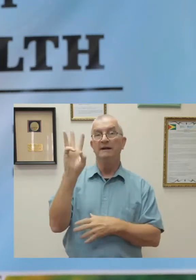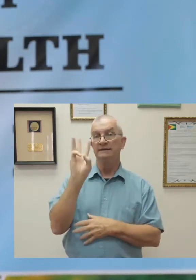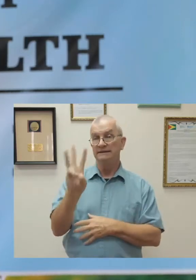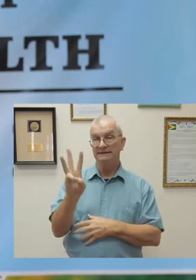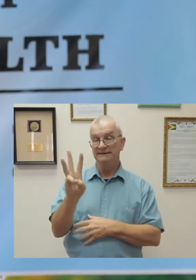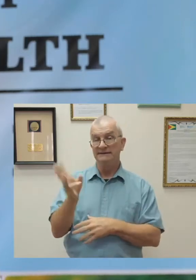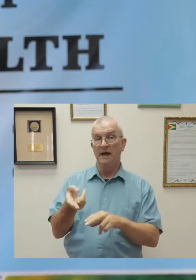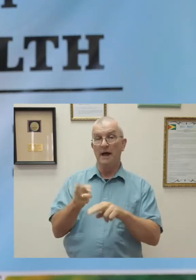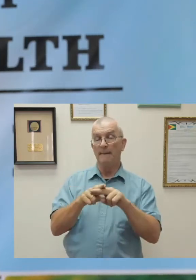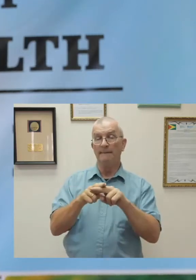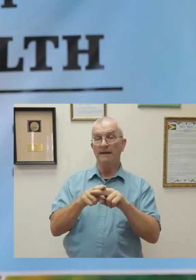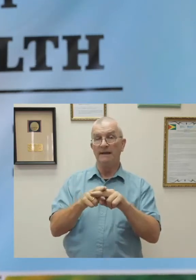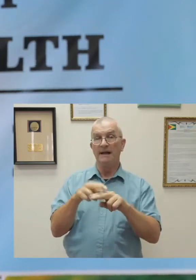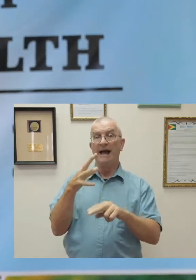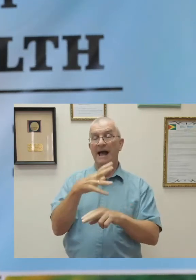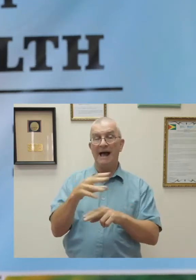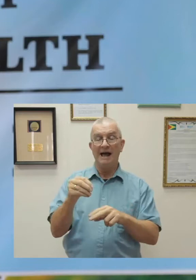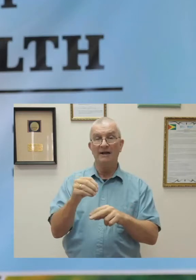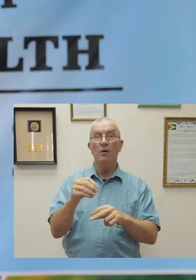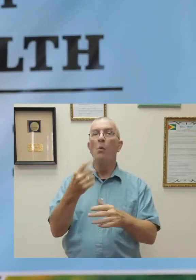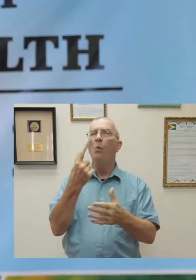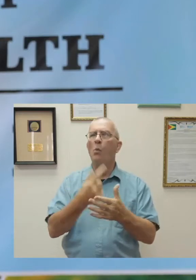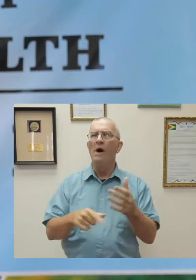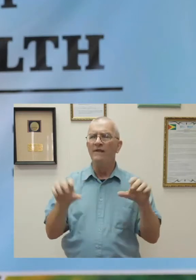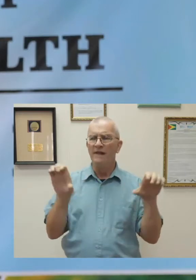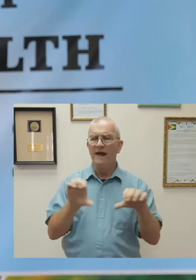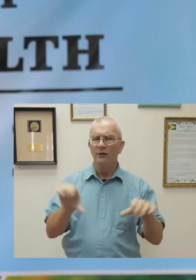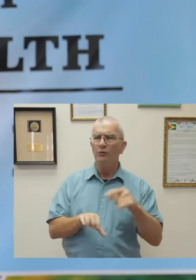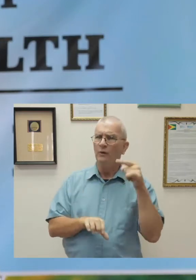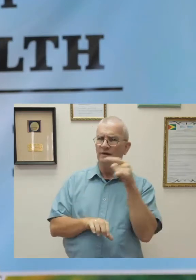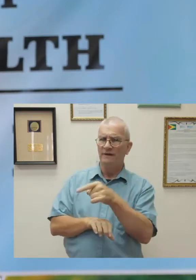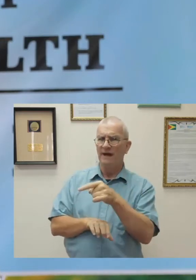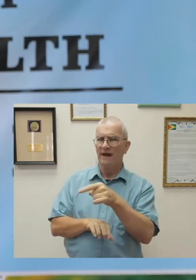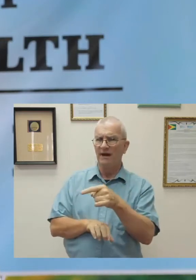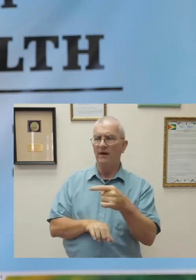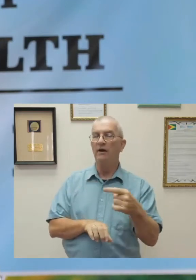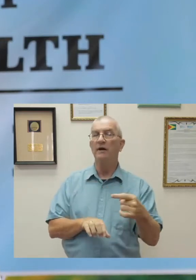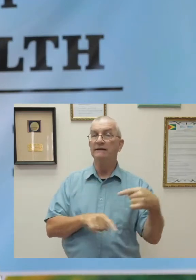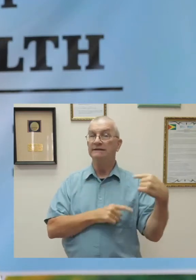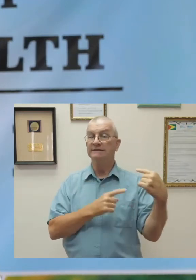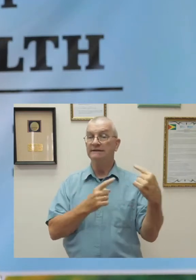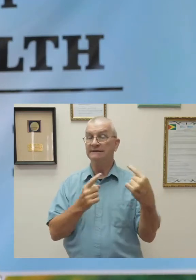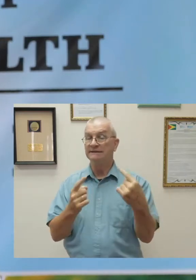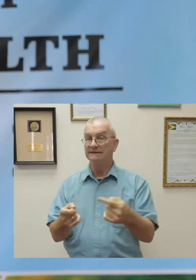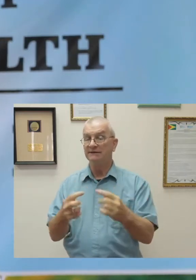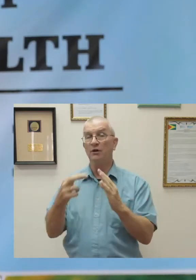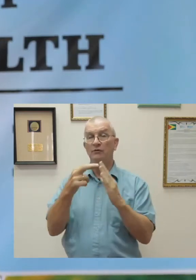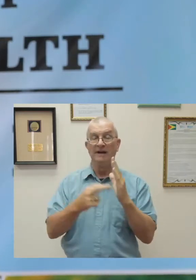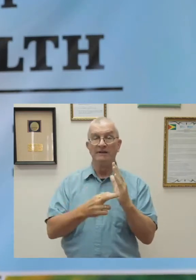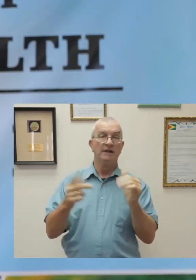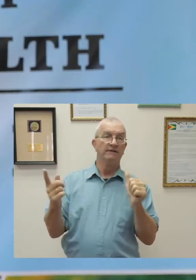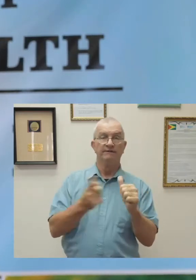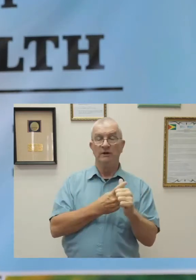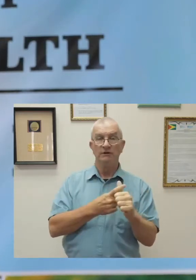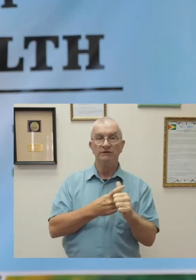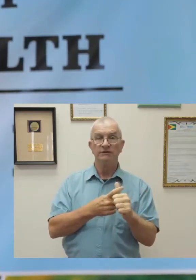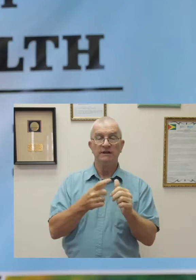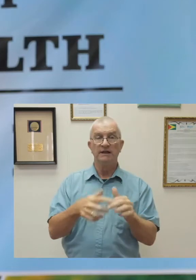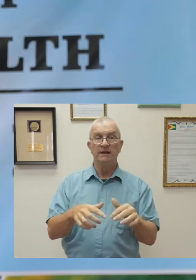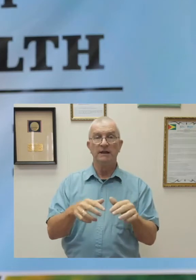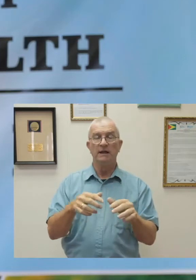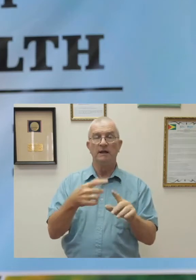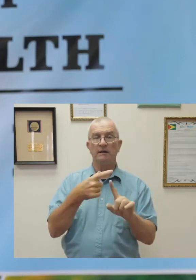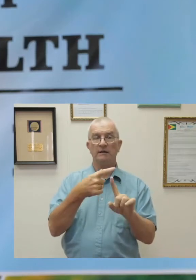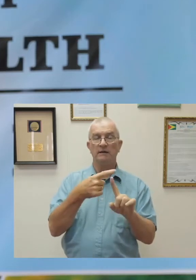update and the scope of measures implemented since the region registered its first